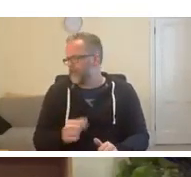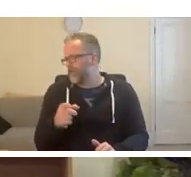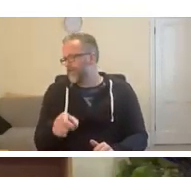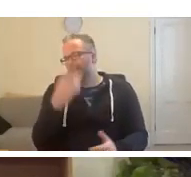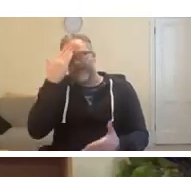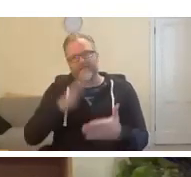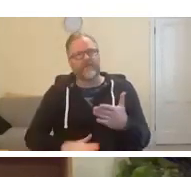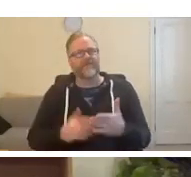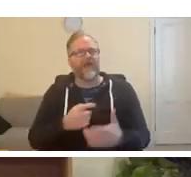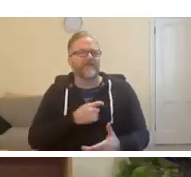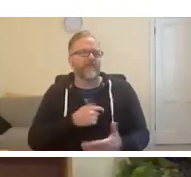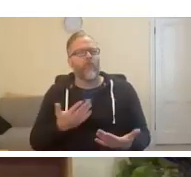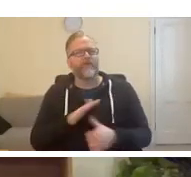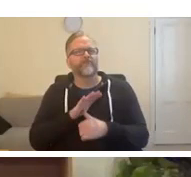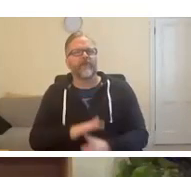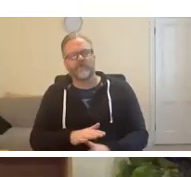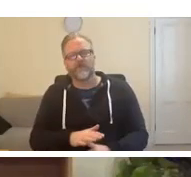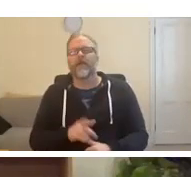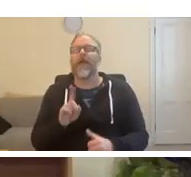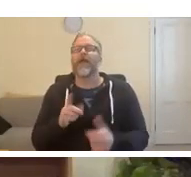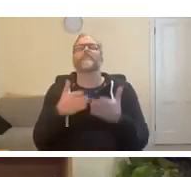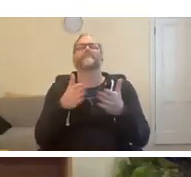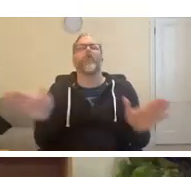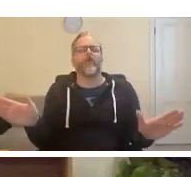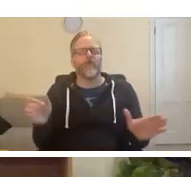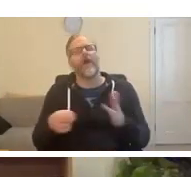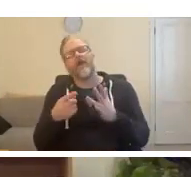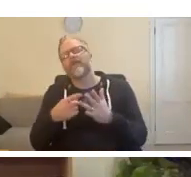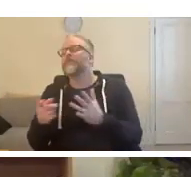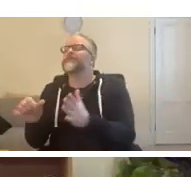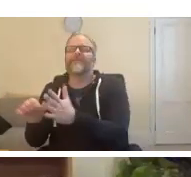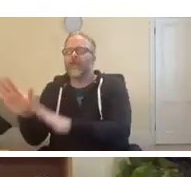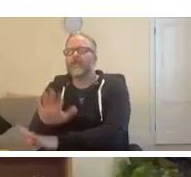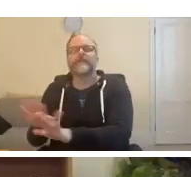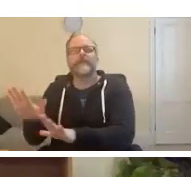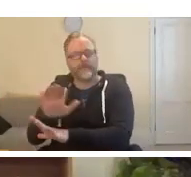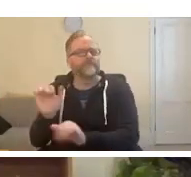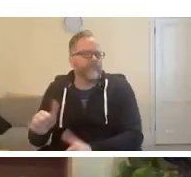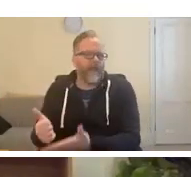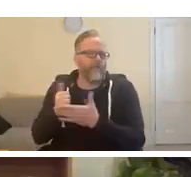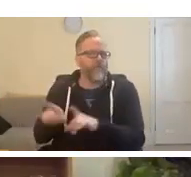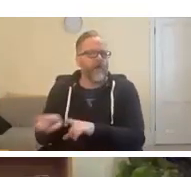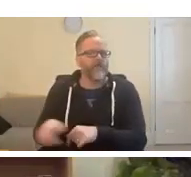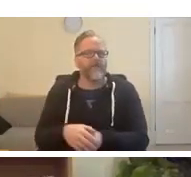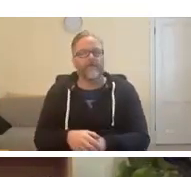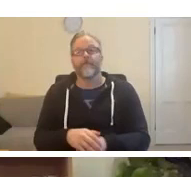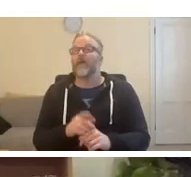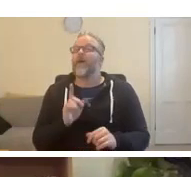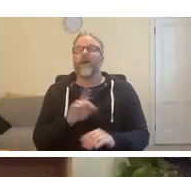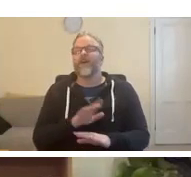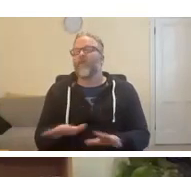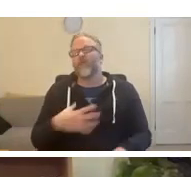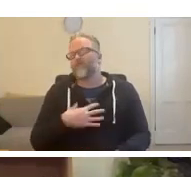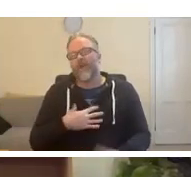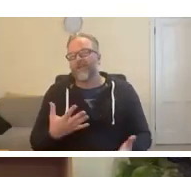experience anxiety or depression, and more broadly with other presenting difficulties as well. So that wasn't such a